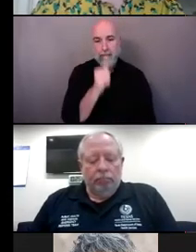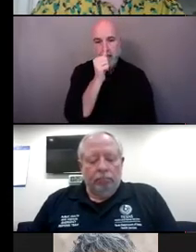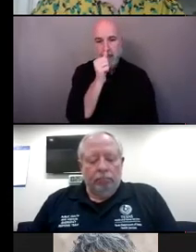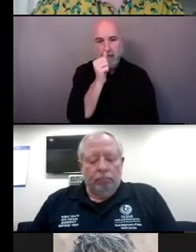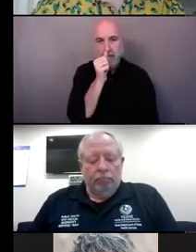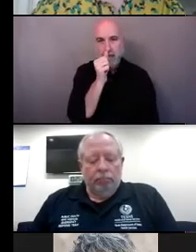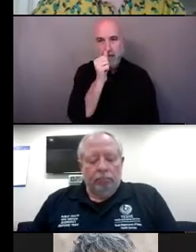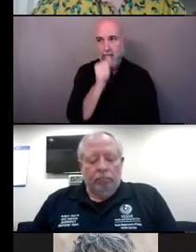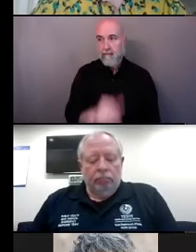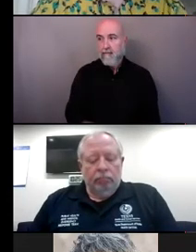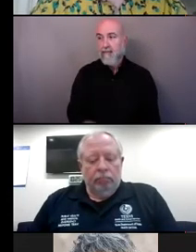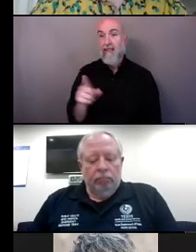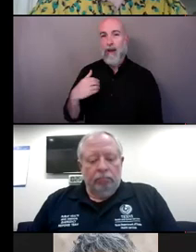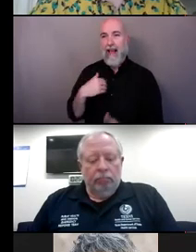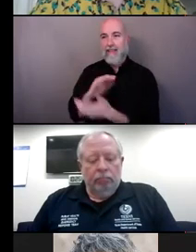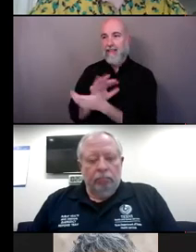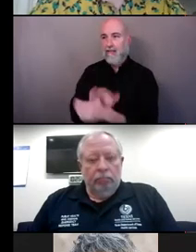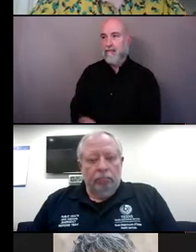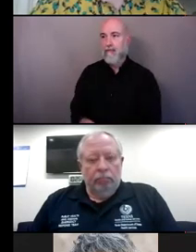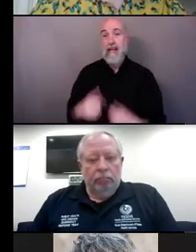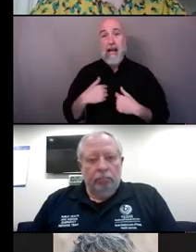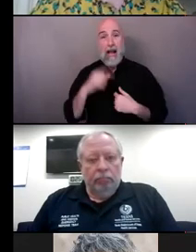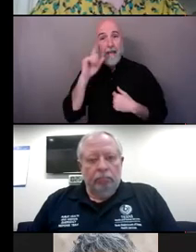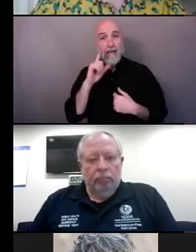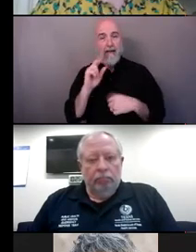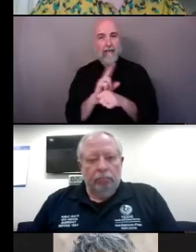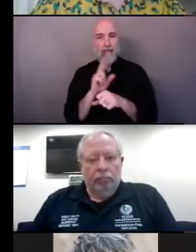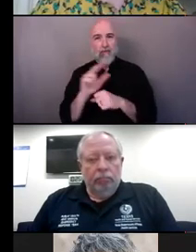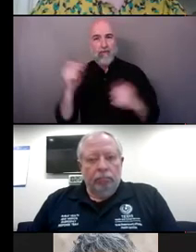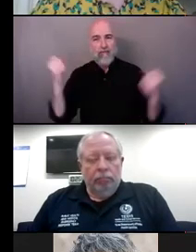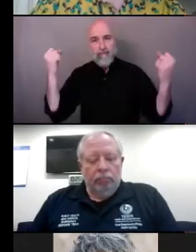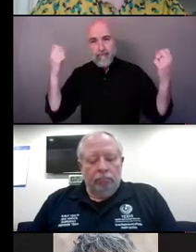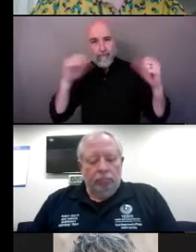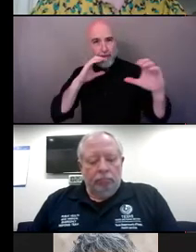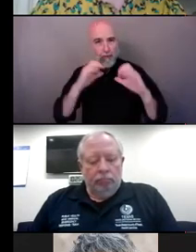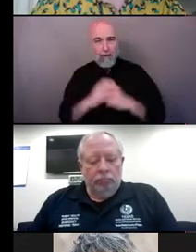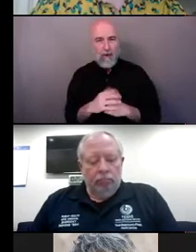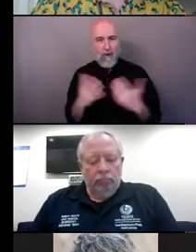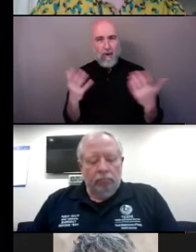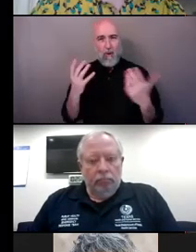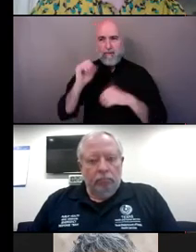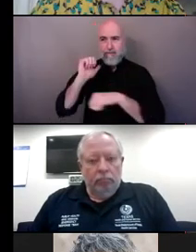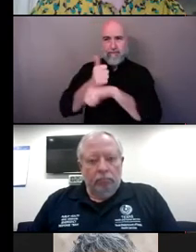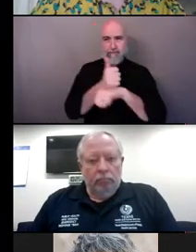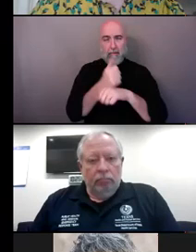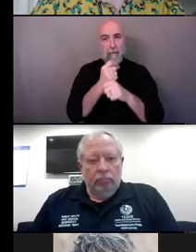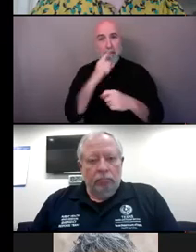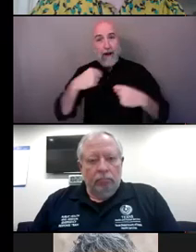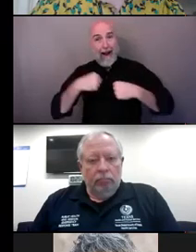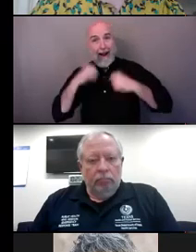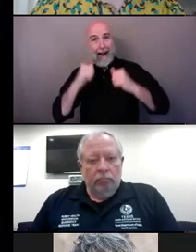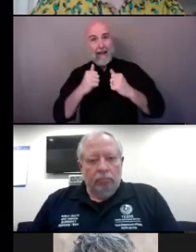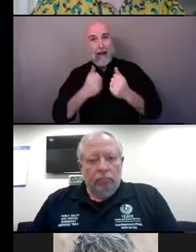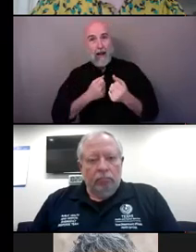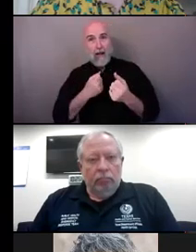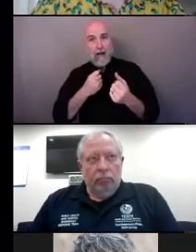And this one has a video attached. So, I am deaf and use American Sign Language to communicate. What is in place to make sure I am able to communicate when